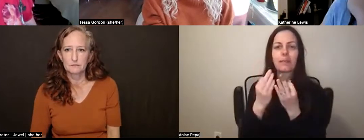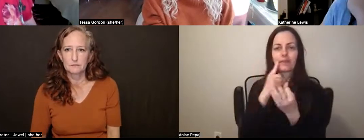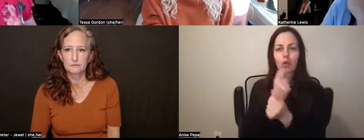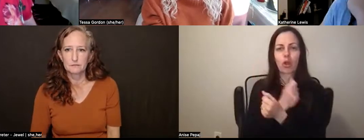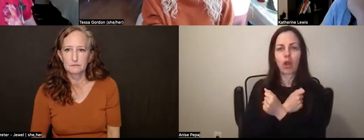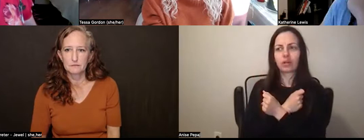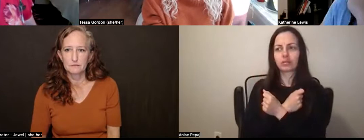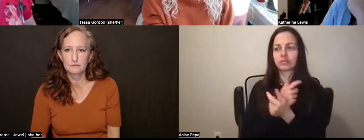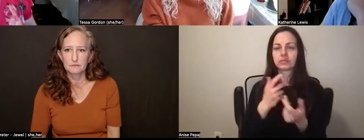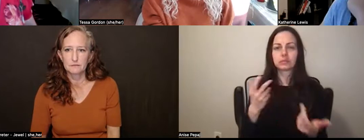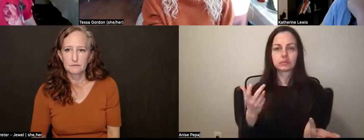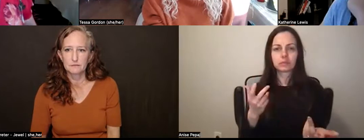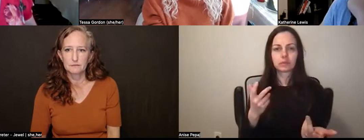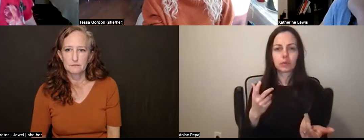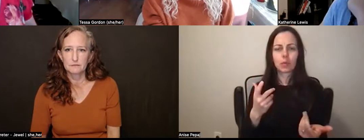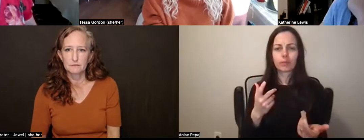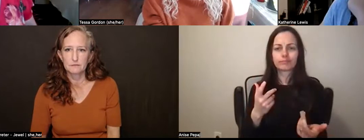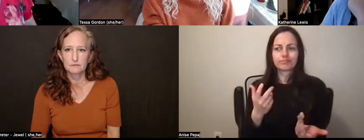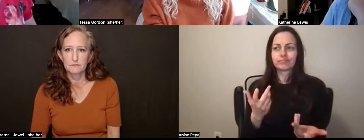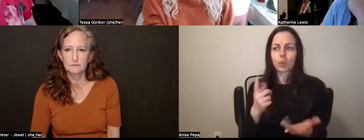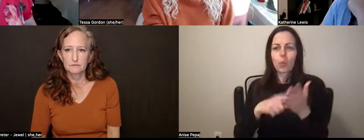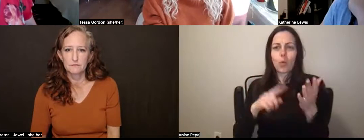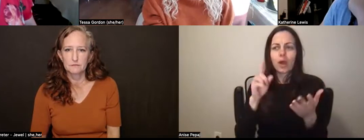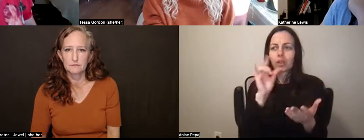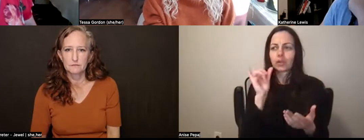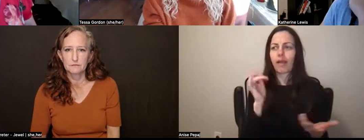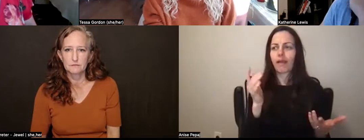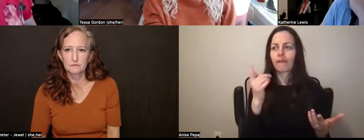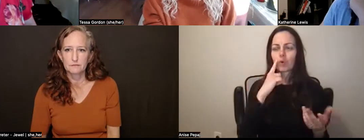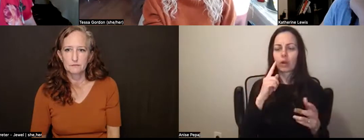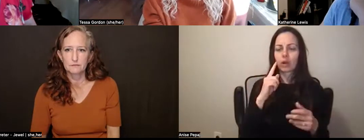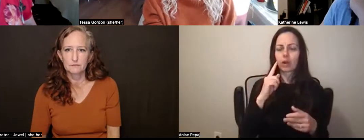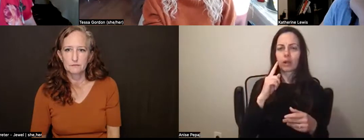hugs, what it's like to be the only